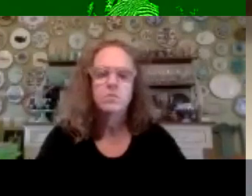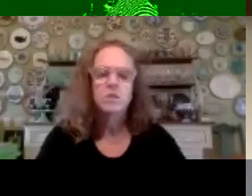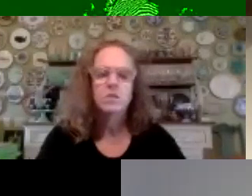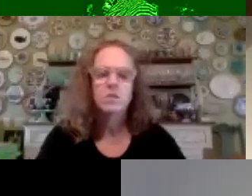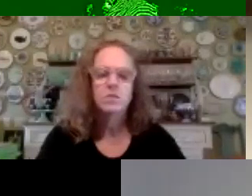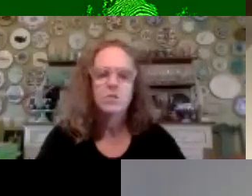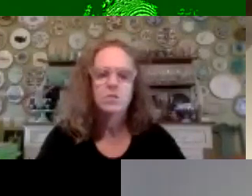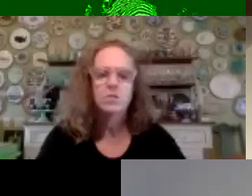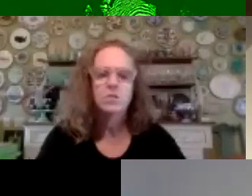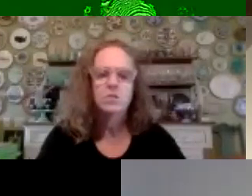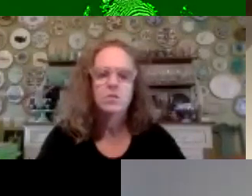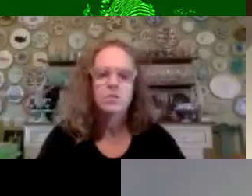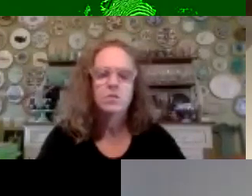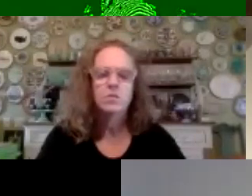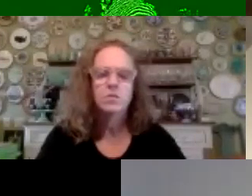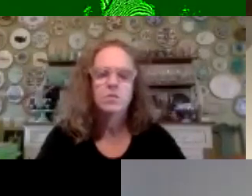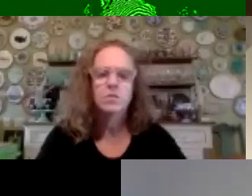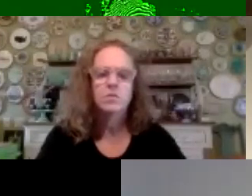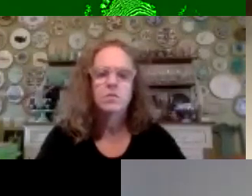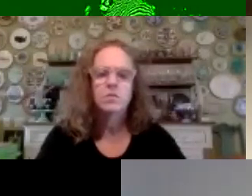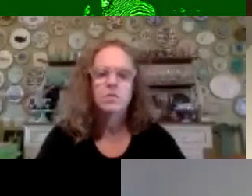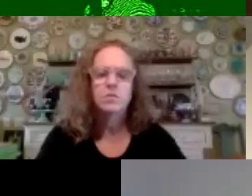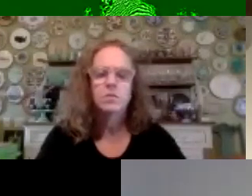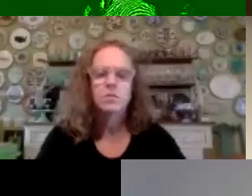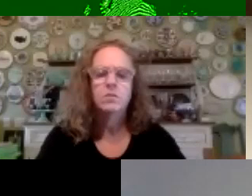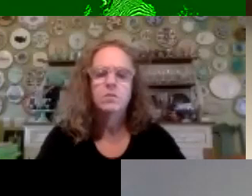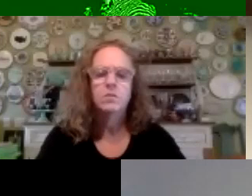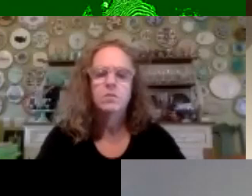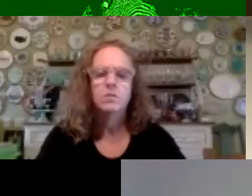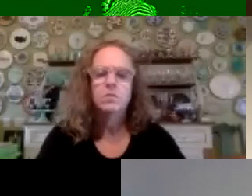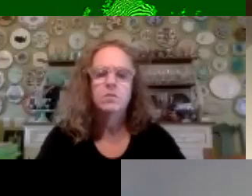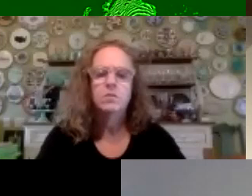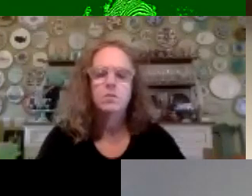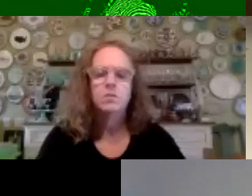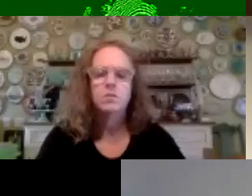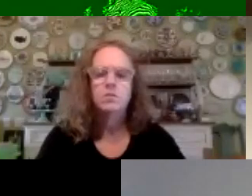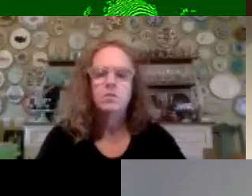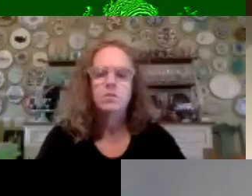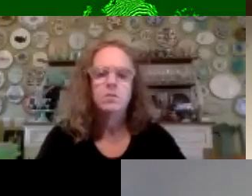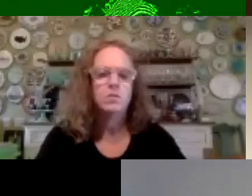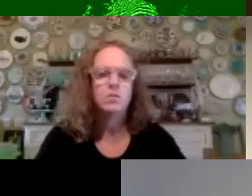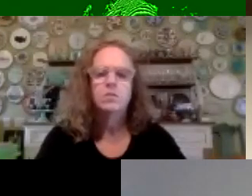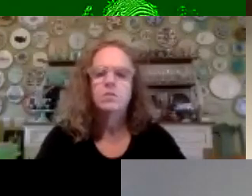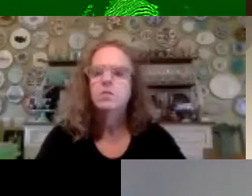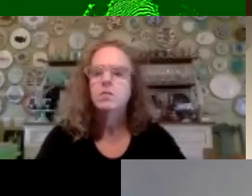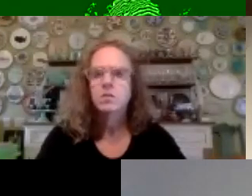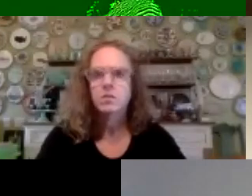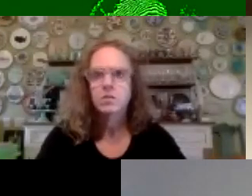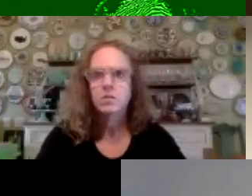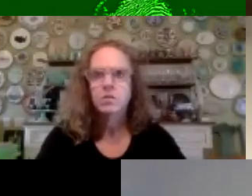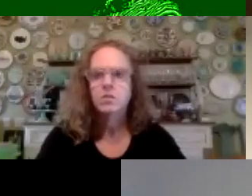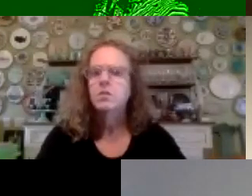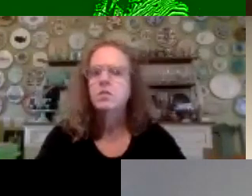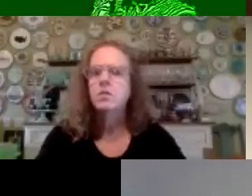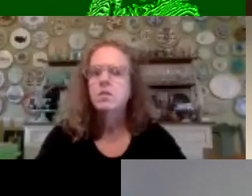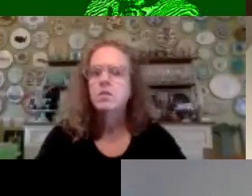on. I also volunteer and help 75 plus people try to get signed up right now for shots. Also, I found out